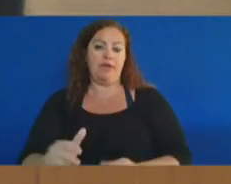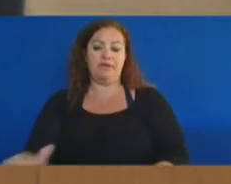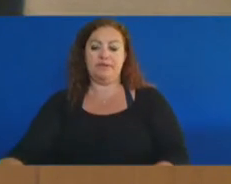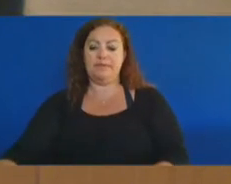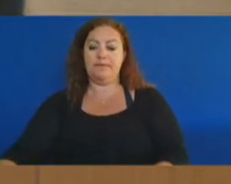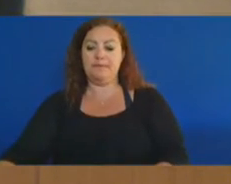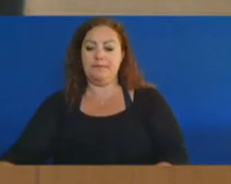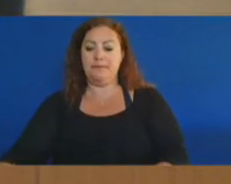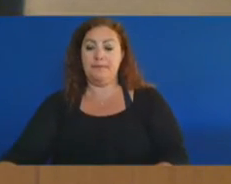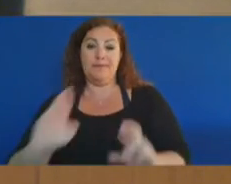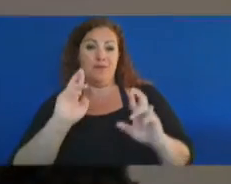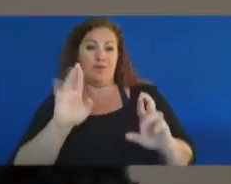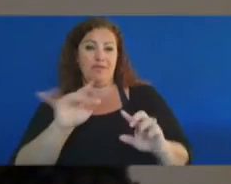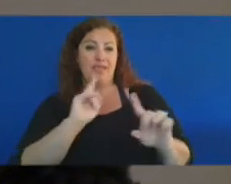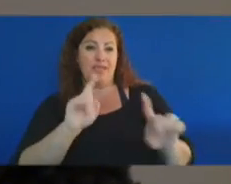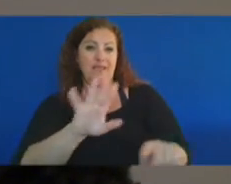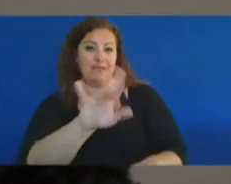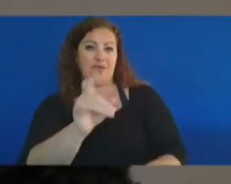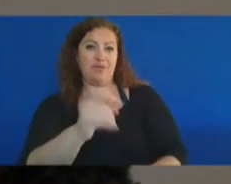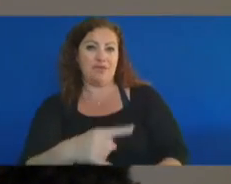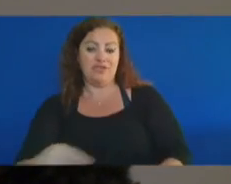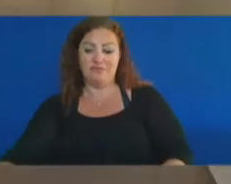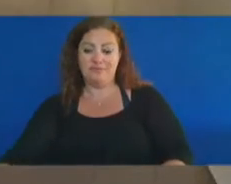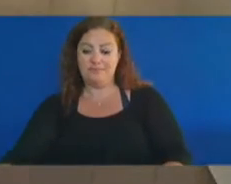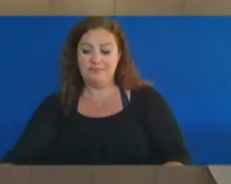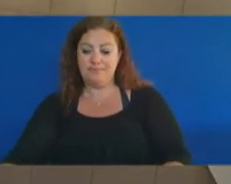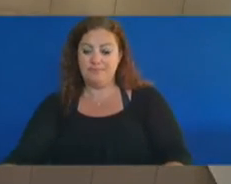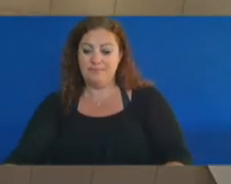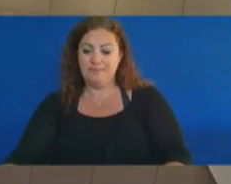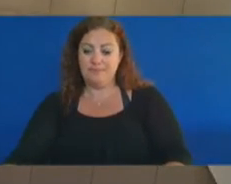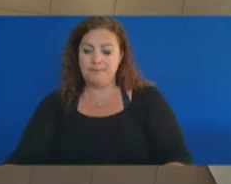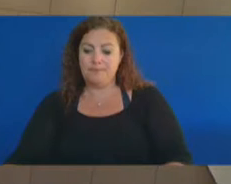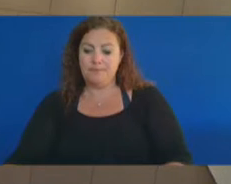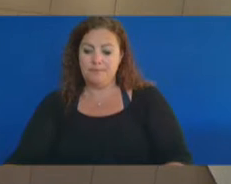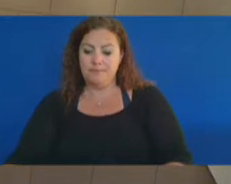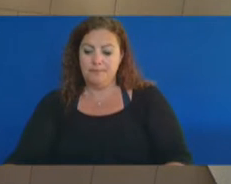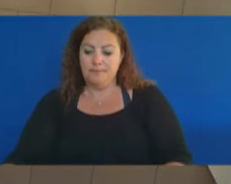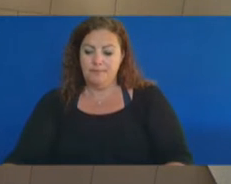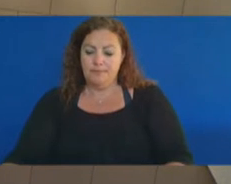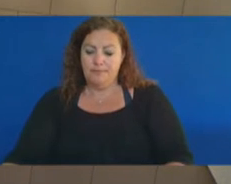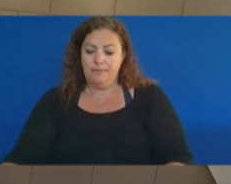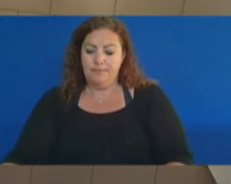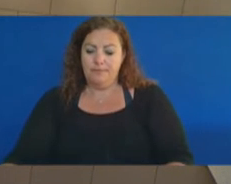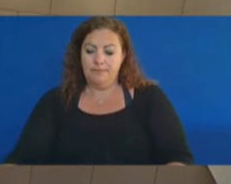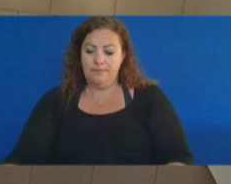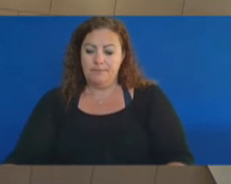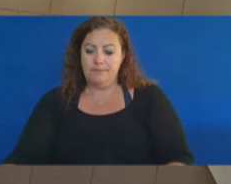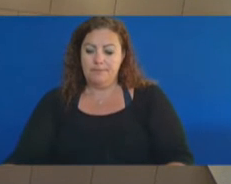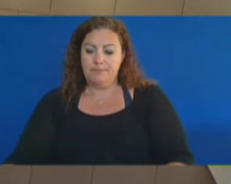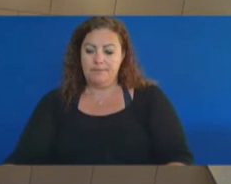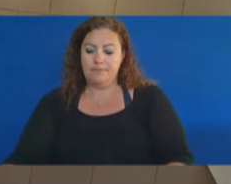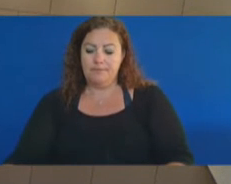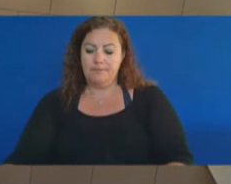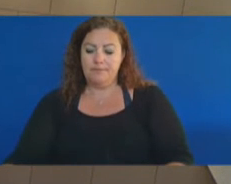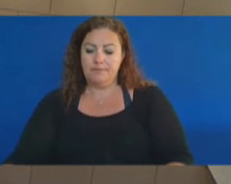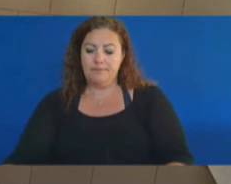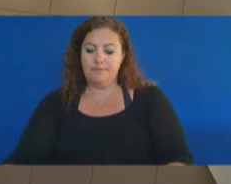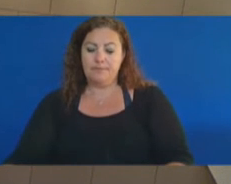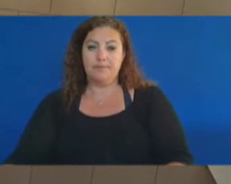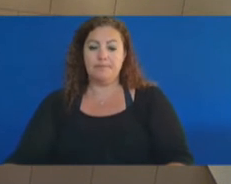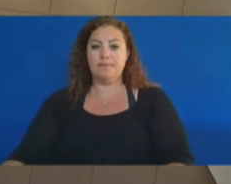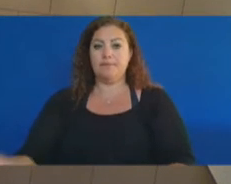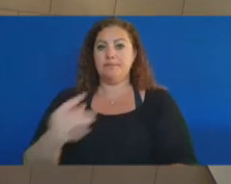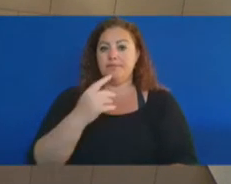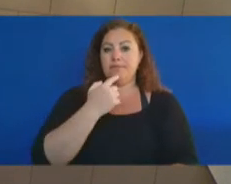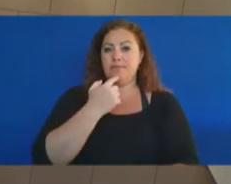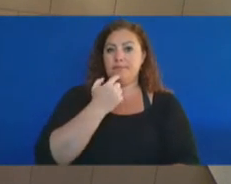hopefully that answers your question okay thank you any other questions I'll make a motion to uh close the